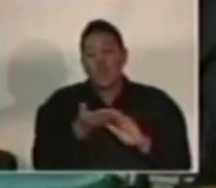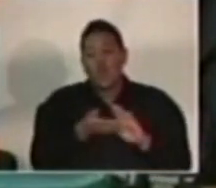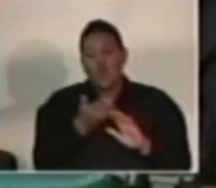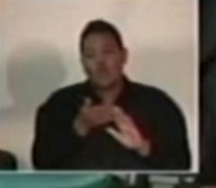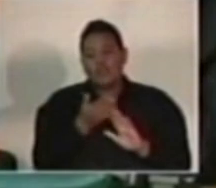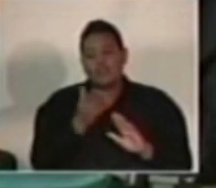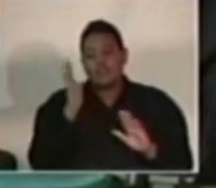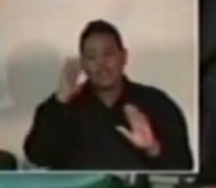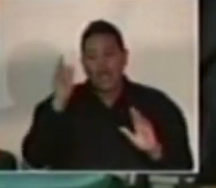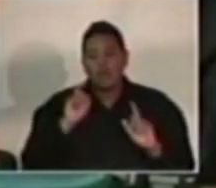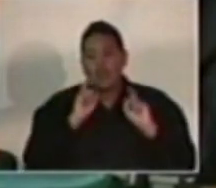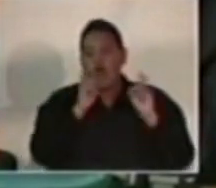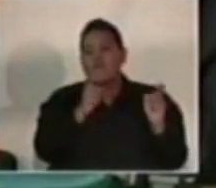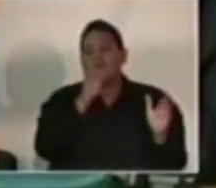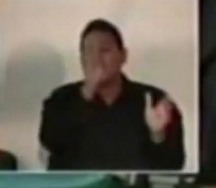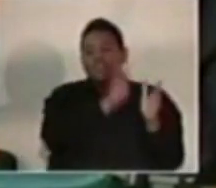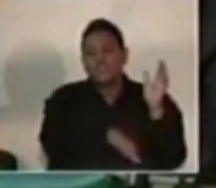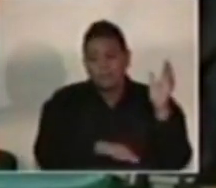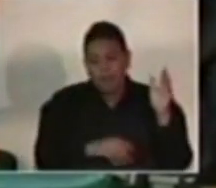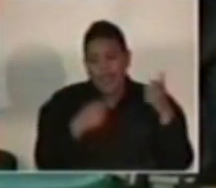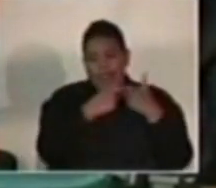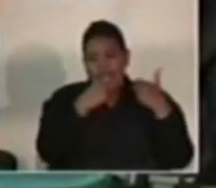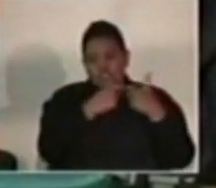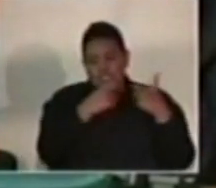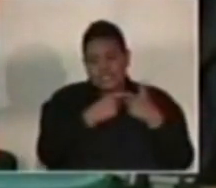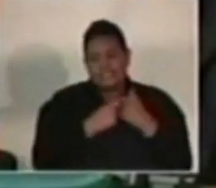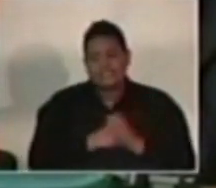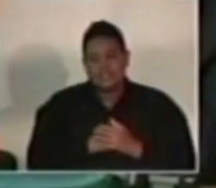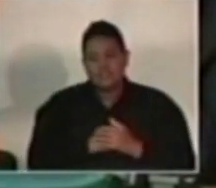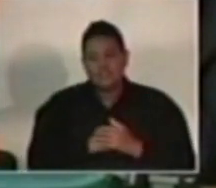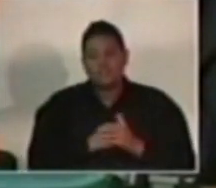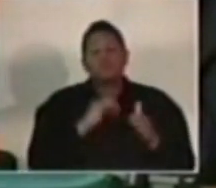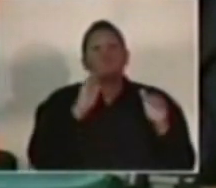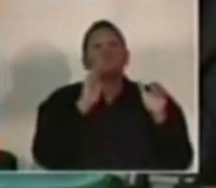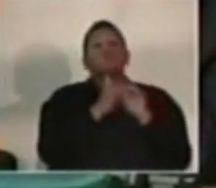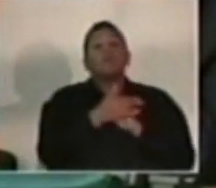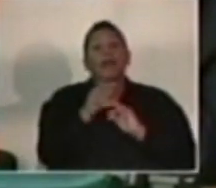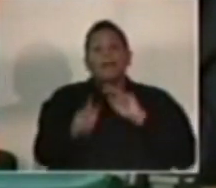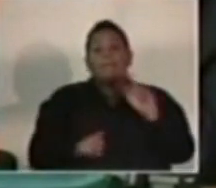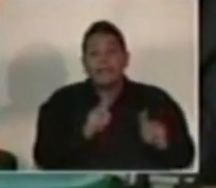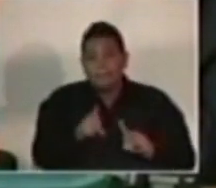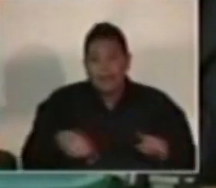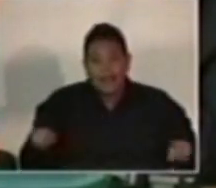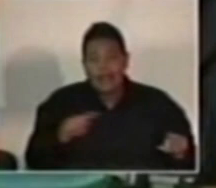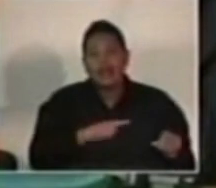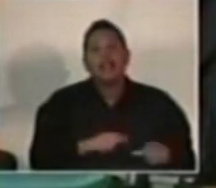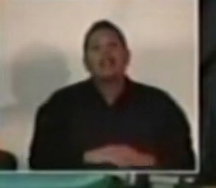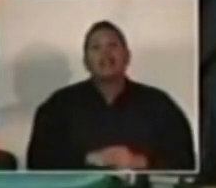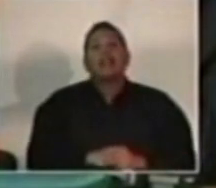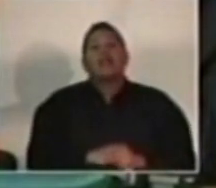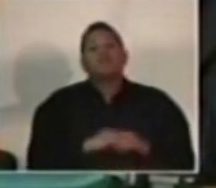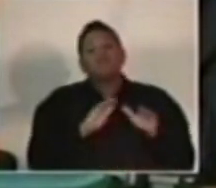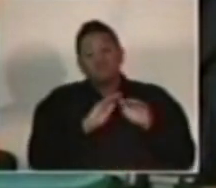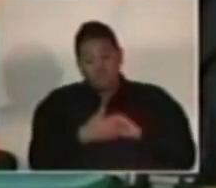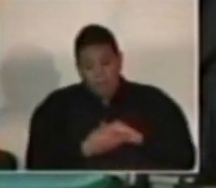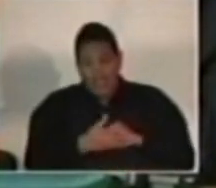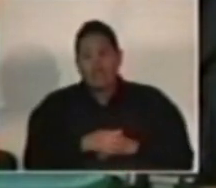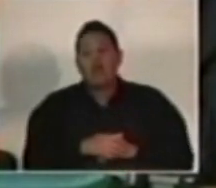offer cheap electricity to Jamaica, to the Jamaican people,